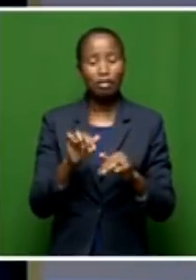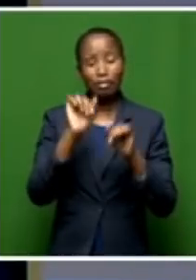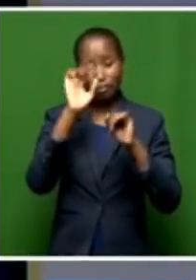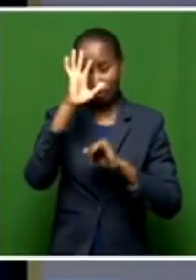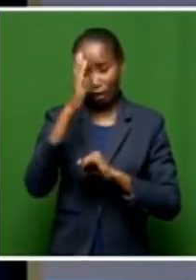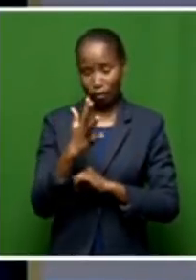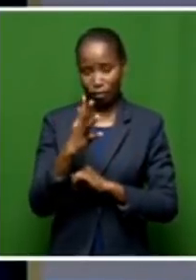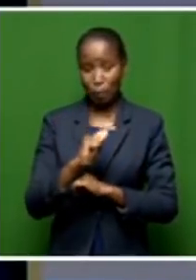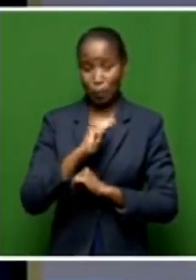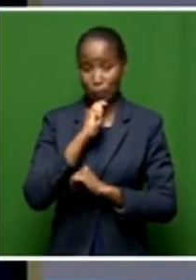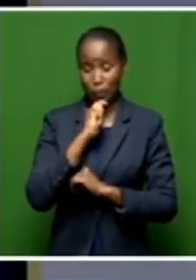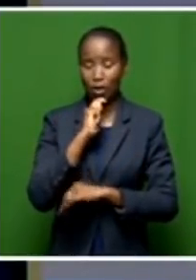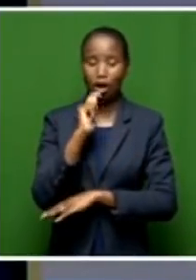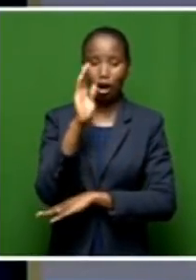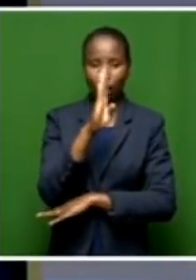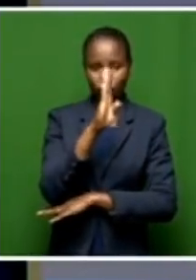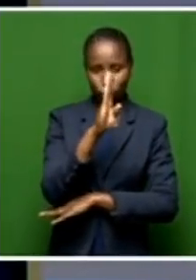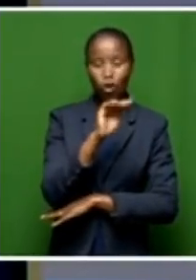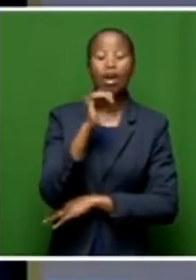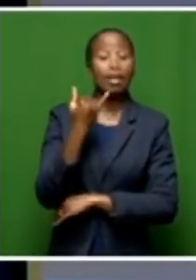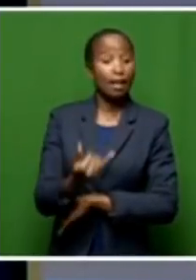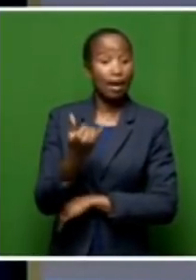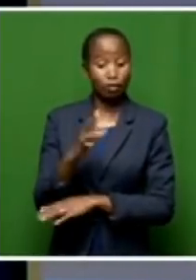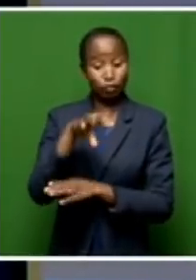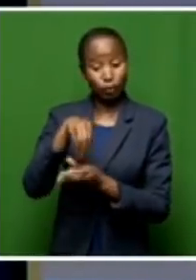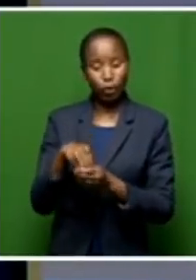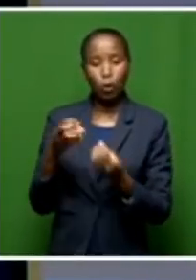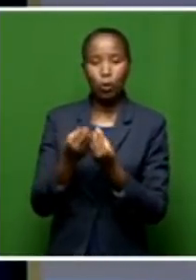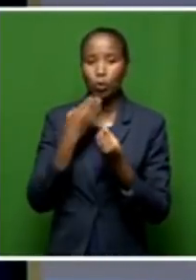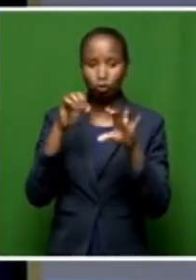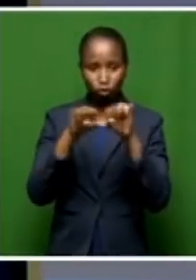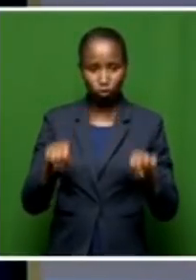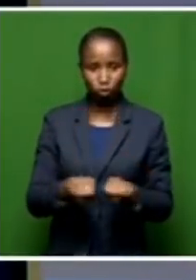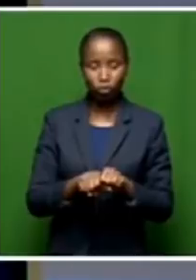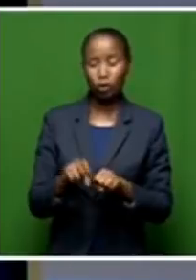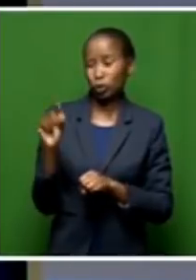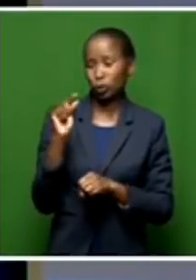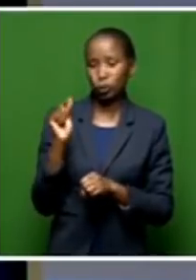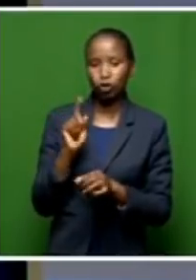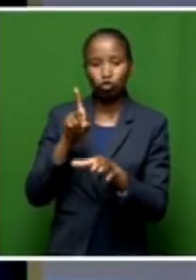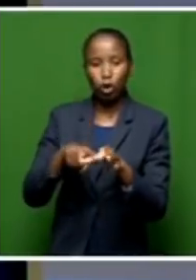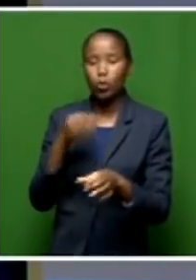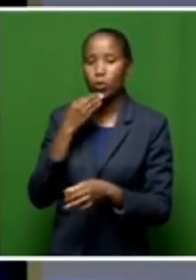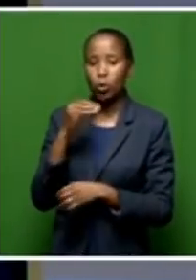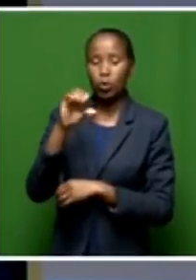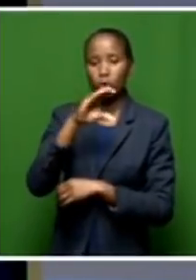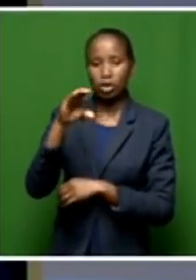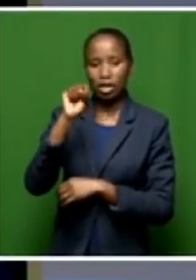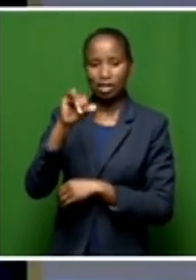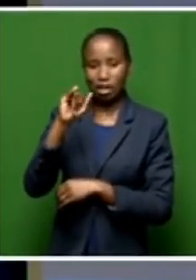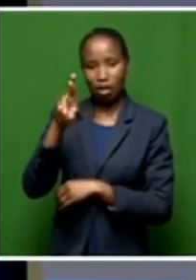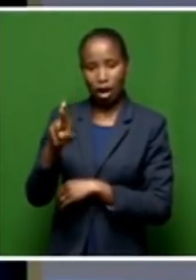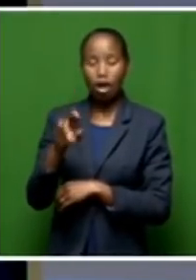studio, we will be joined shortly by the CSIR, John, and this is what we wait for. It is. I was having a